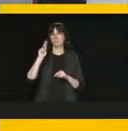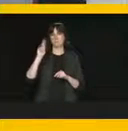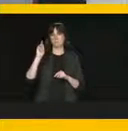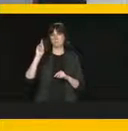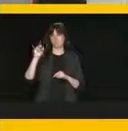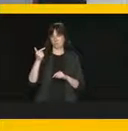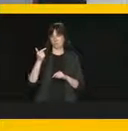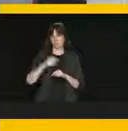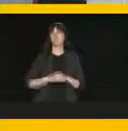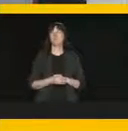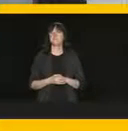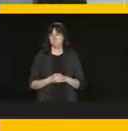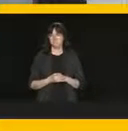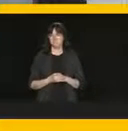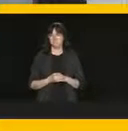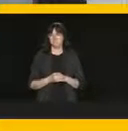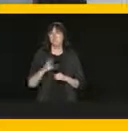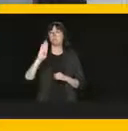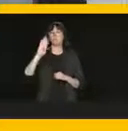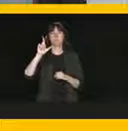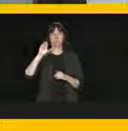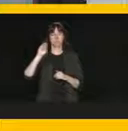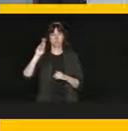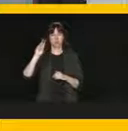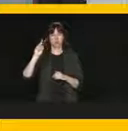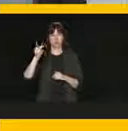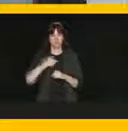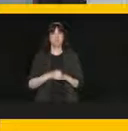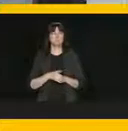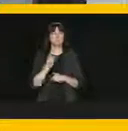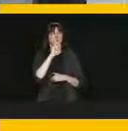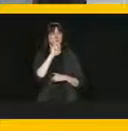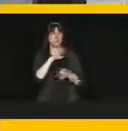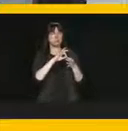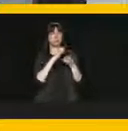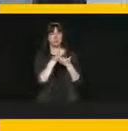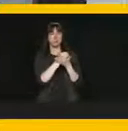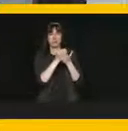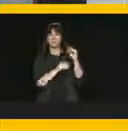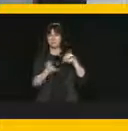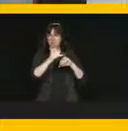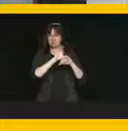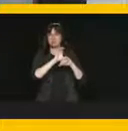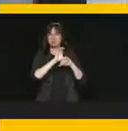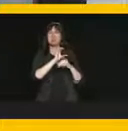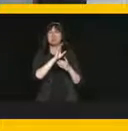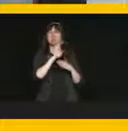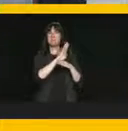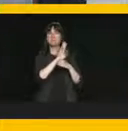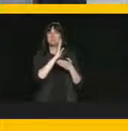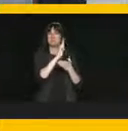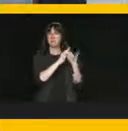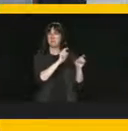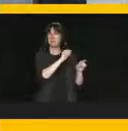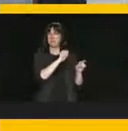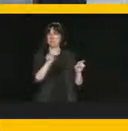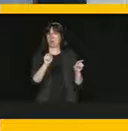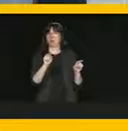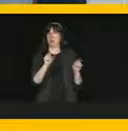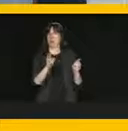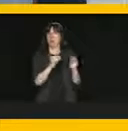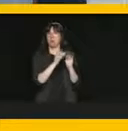open. Hello, Prime Minister. I have a question regarding the wage subsidy. We've heard from some businesses that it will cost them more money